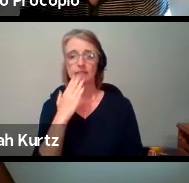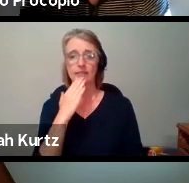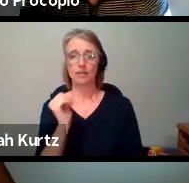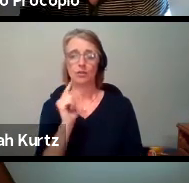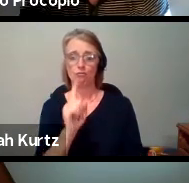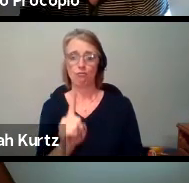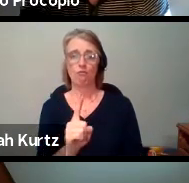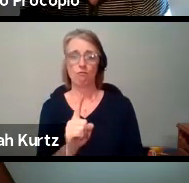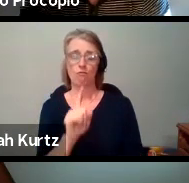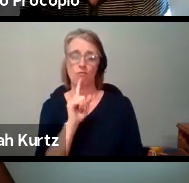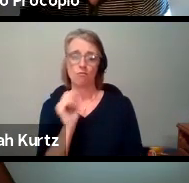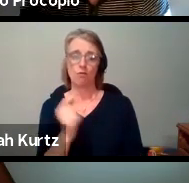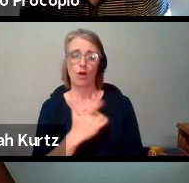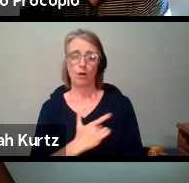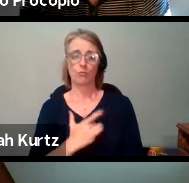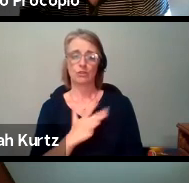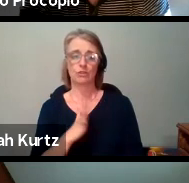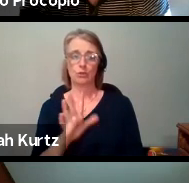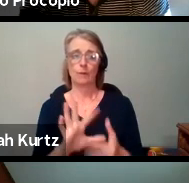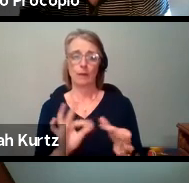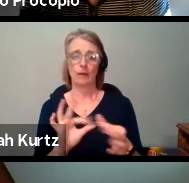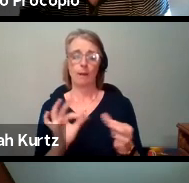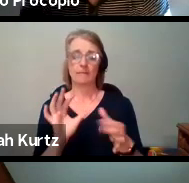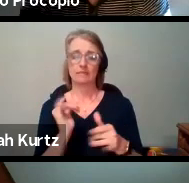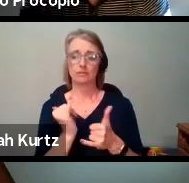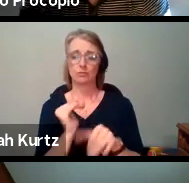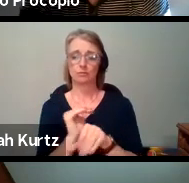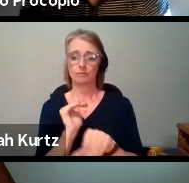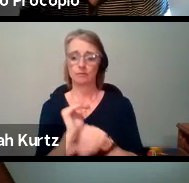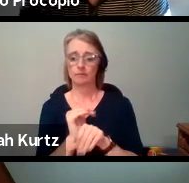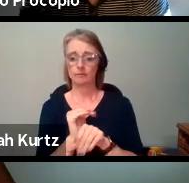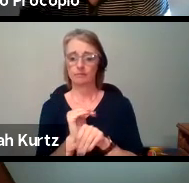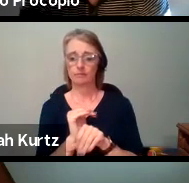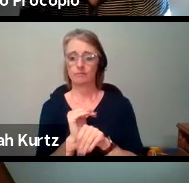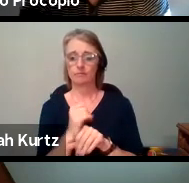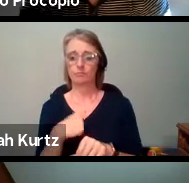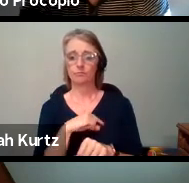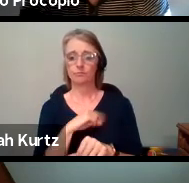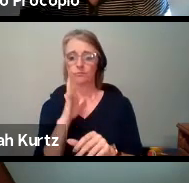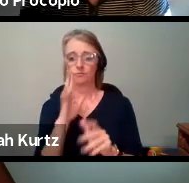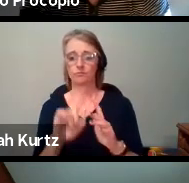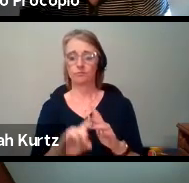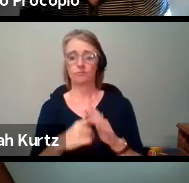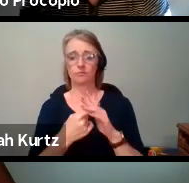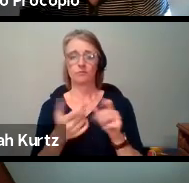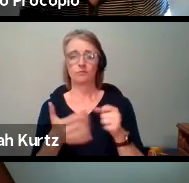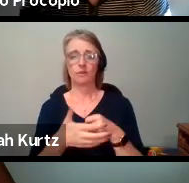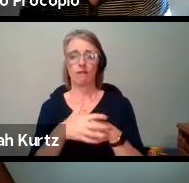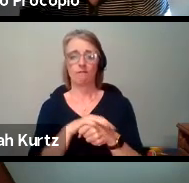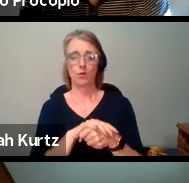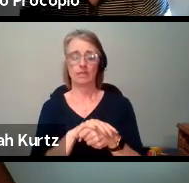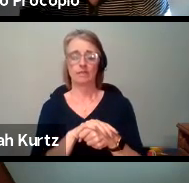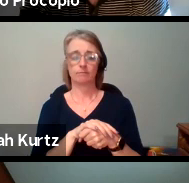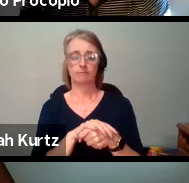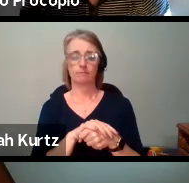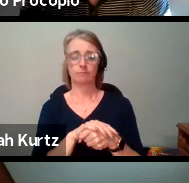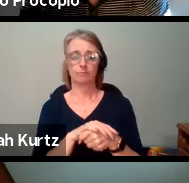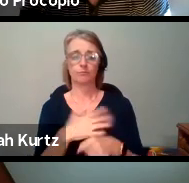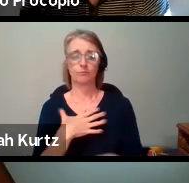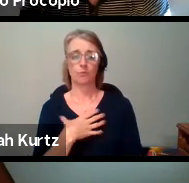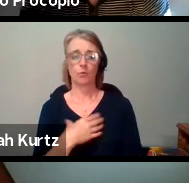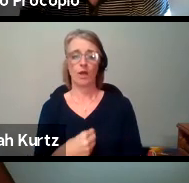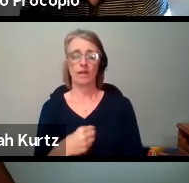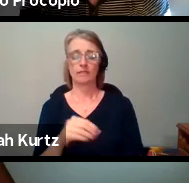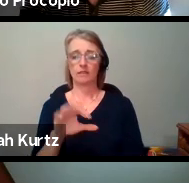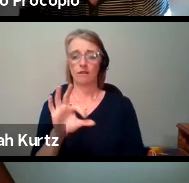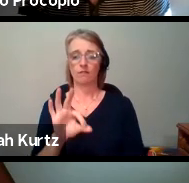really appreciated all the comments tonight. We are going to start covering white fragility, and we are